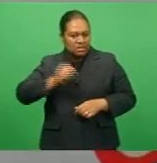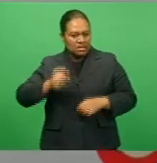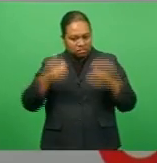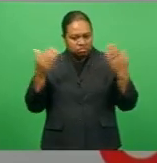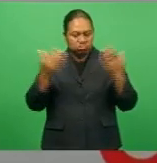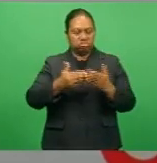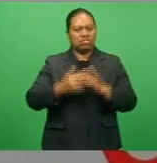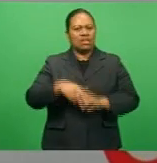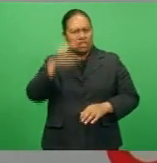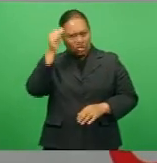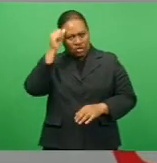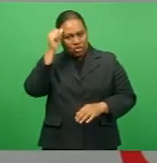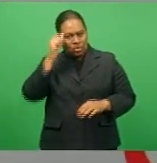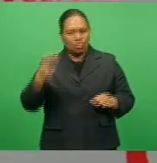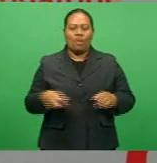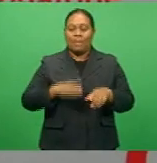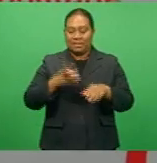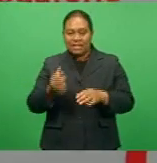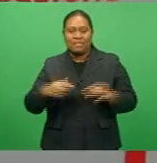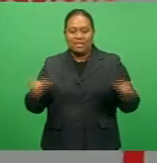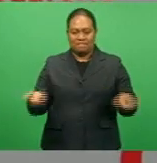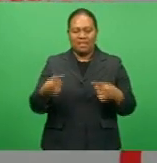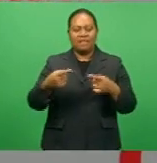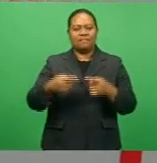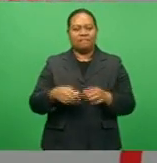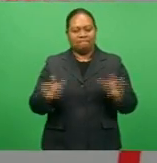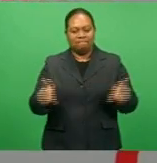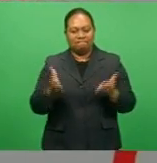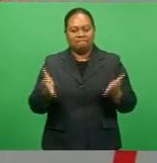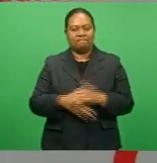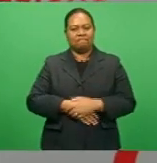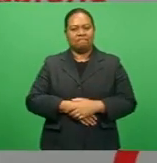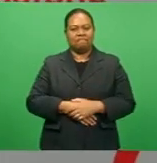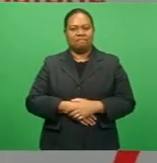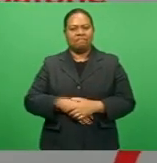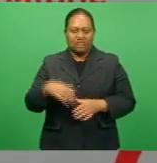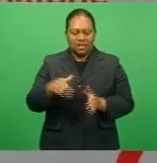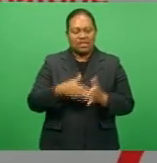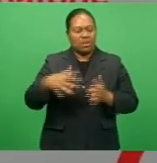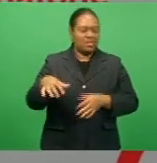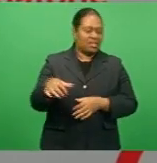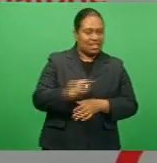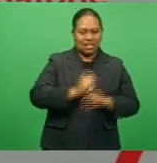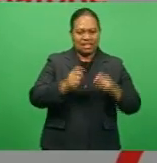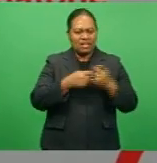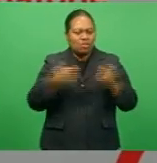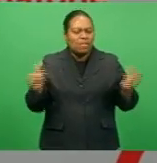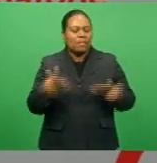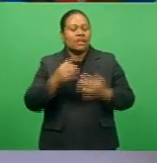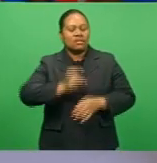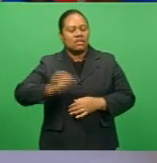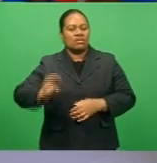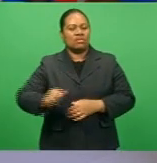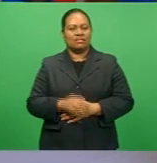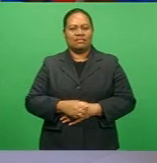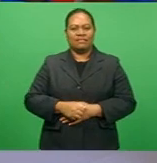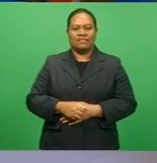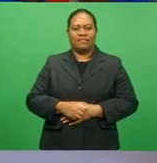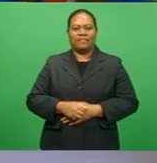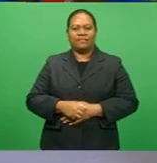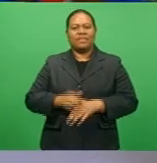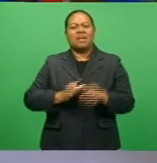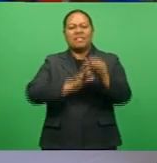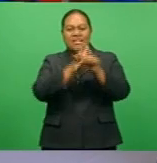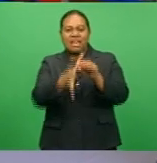and IDC, they played the finals. So yes, we are taking every team seriously, and both pools are evenly matched. Due to the